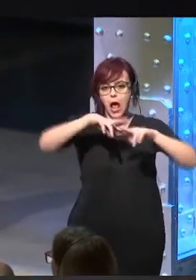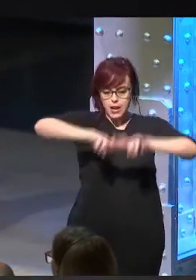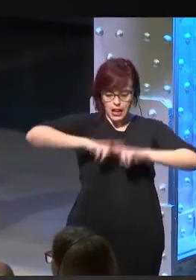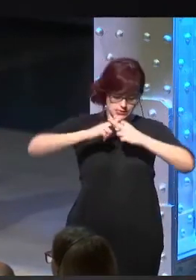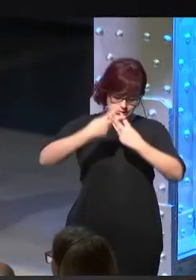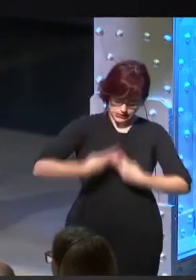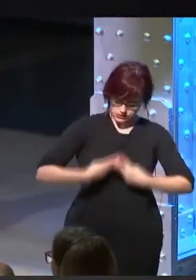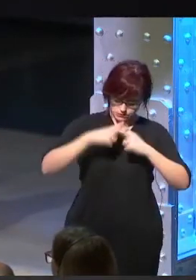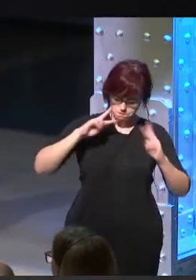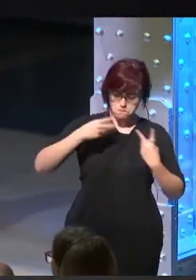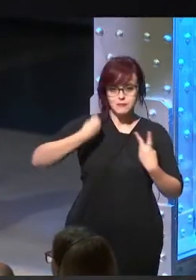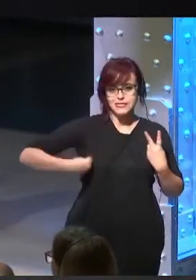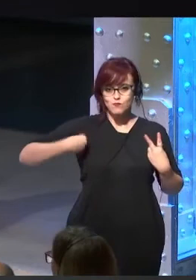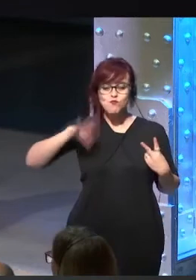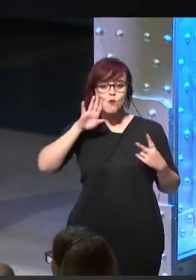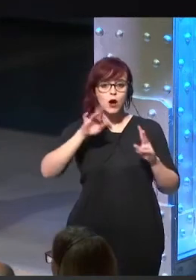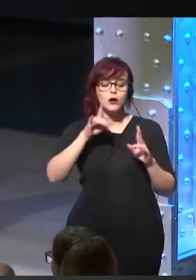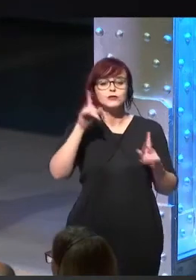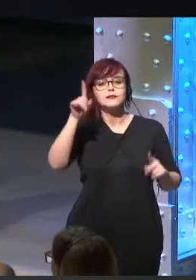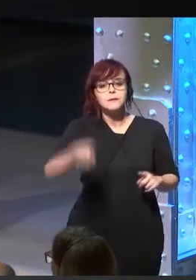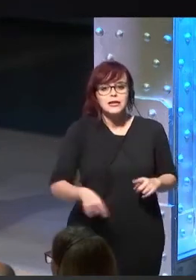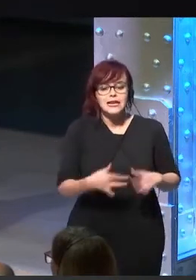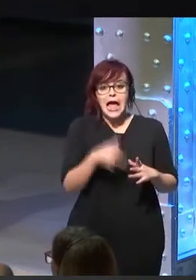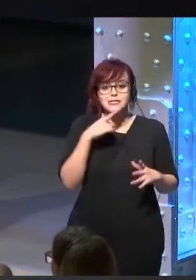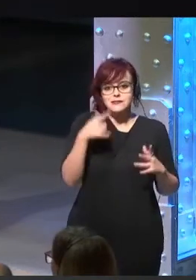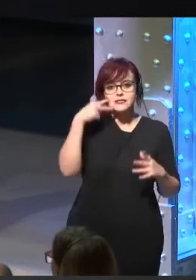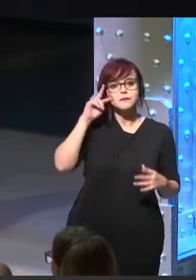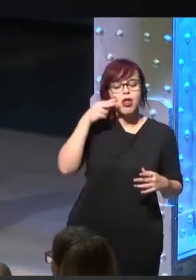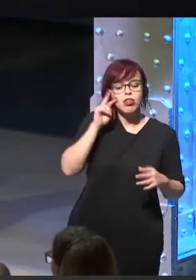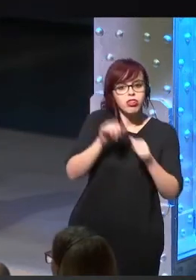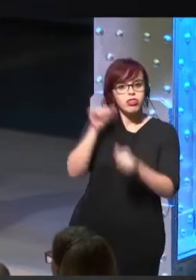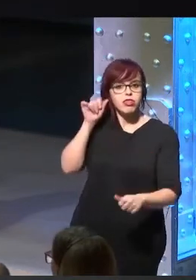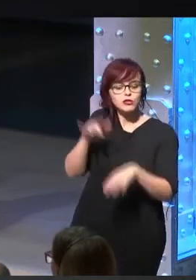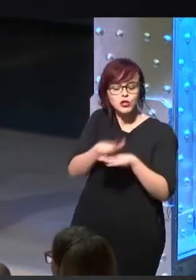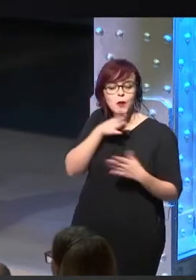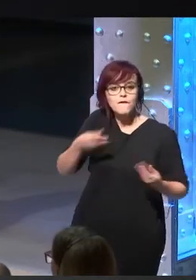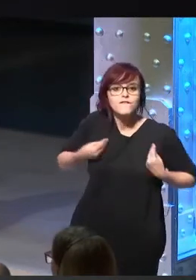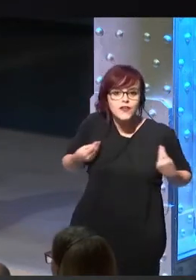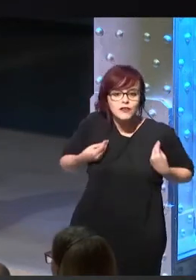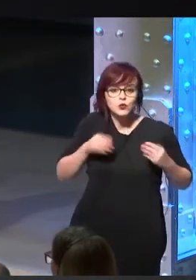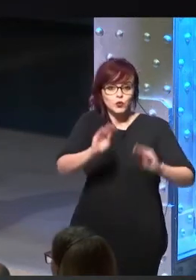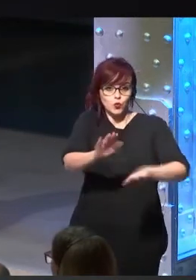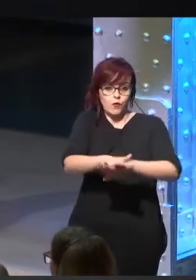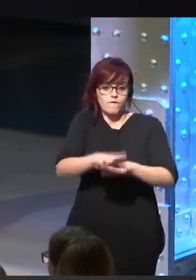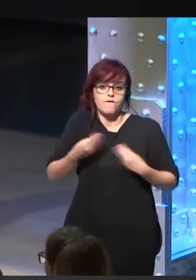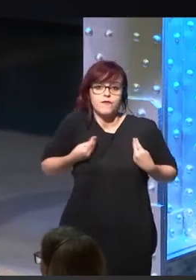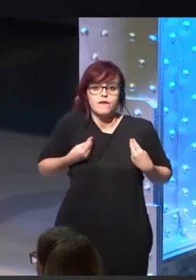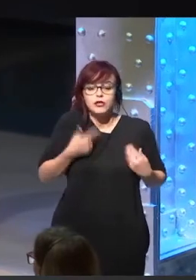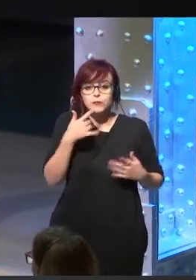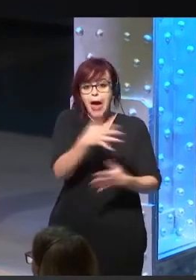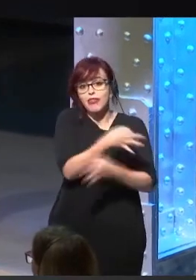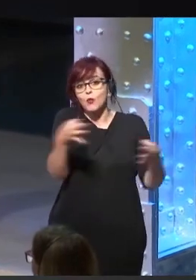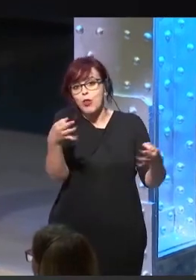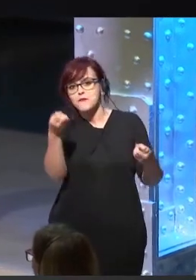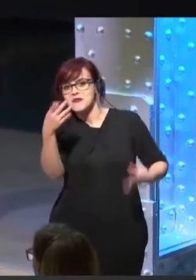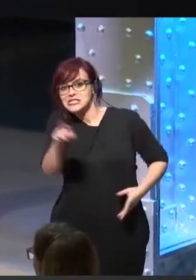all that good at analysing the experiences through which one has lived. What is absolutely clear to